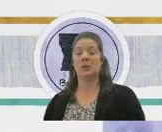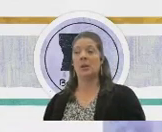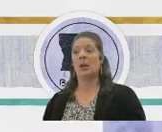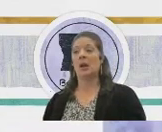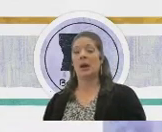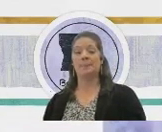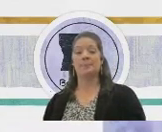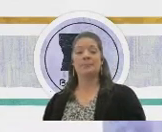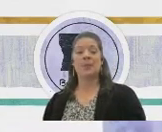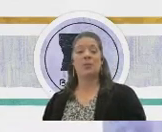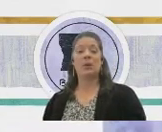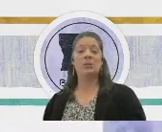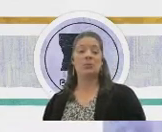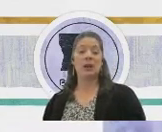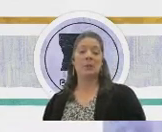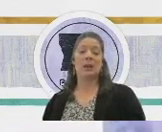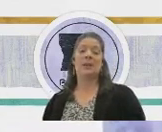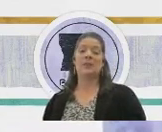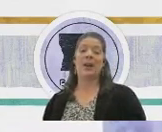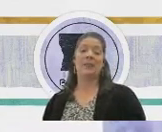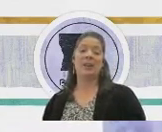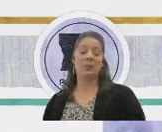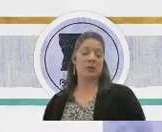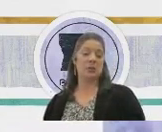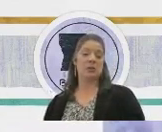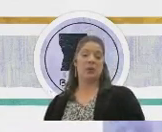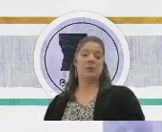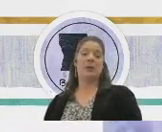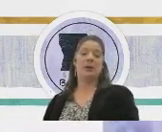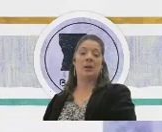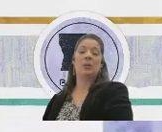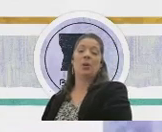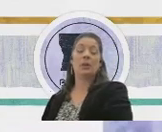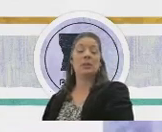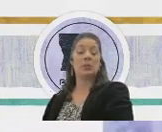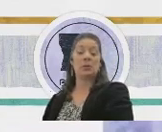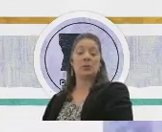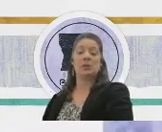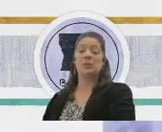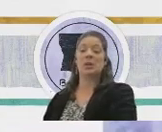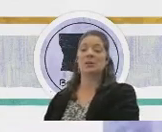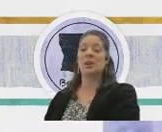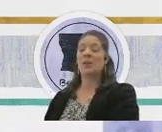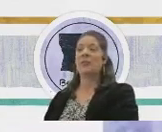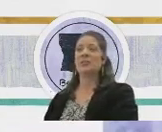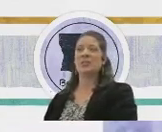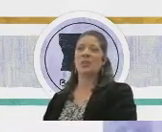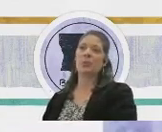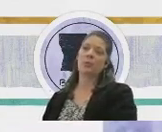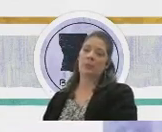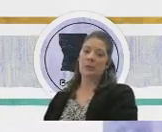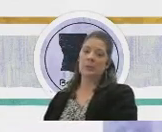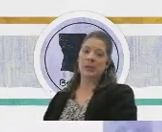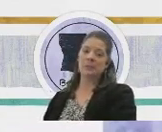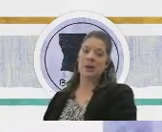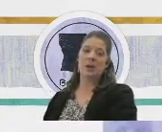individual. We do recommend that if you have any questions regarding these criminal history checks, first consult